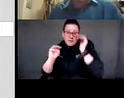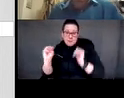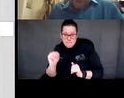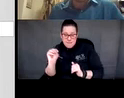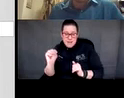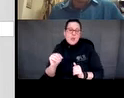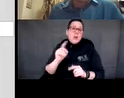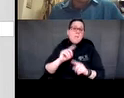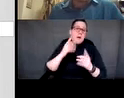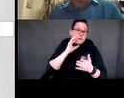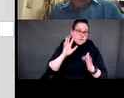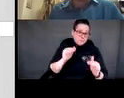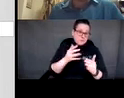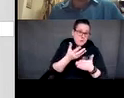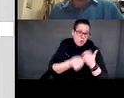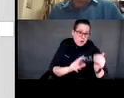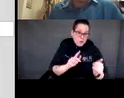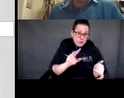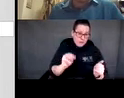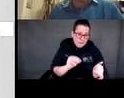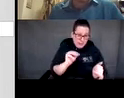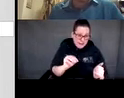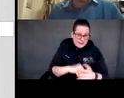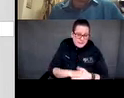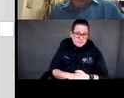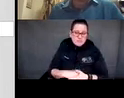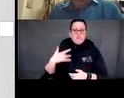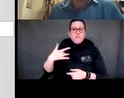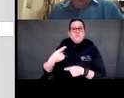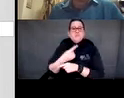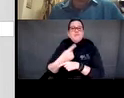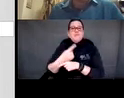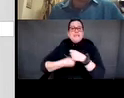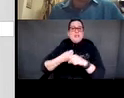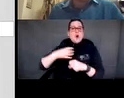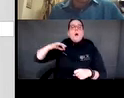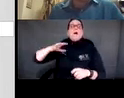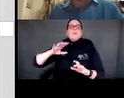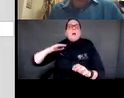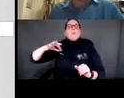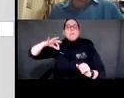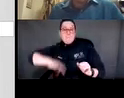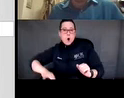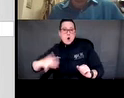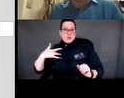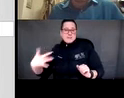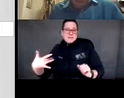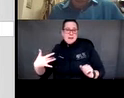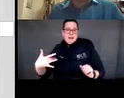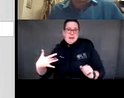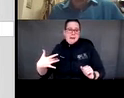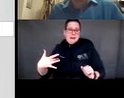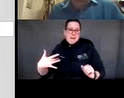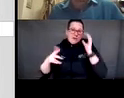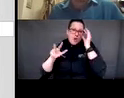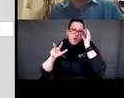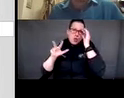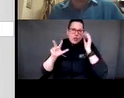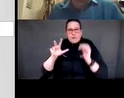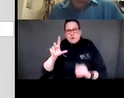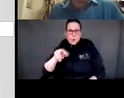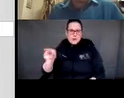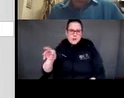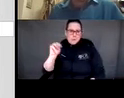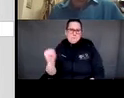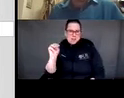million. Again, in a normal year, our margin for the first quarter would be about a quarter of the 90 million I referenced, so about 22 million.